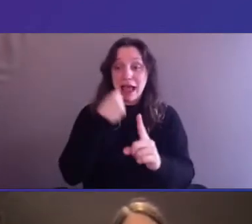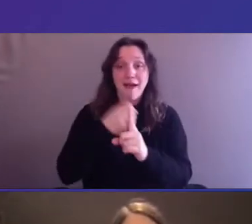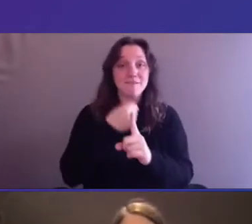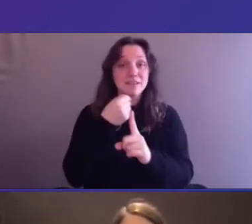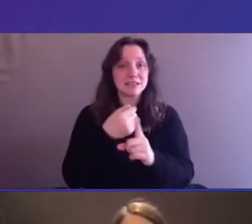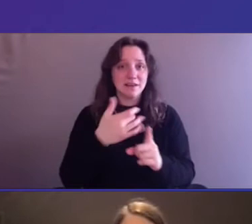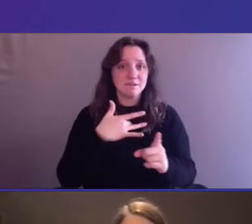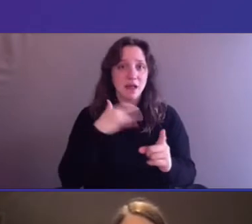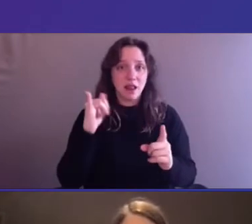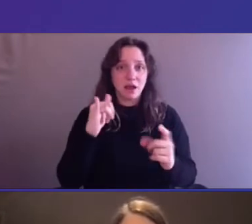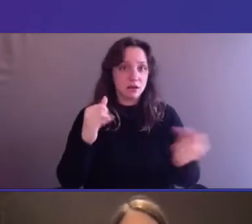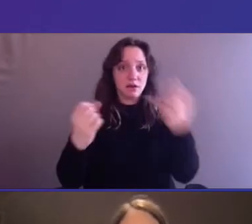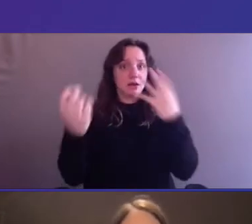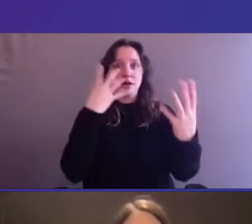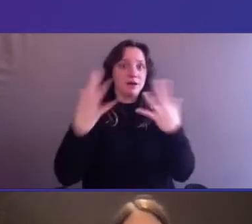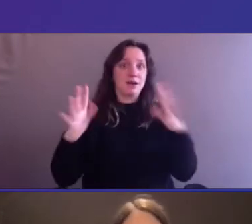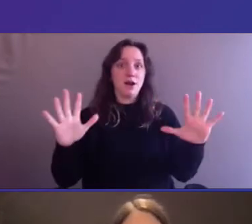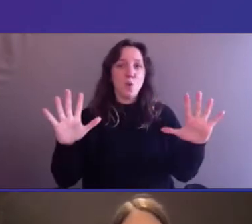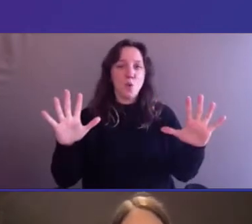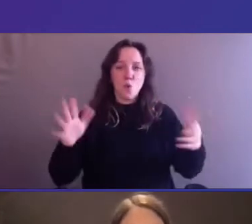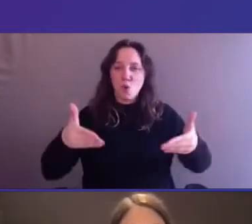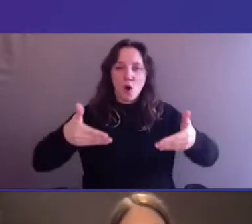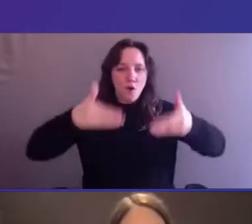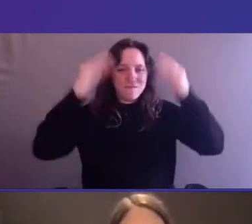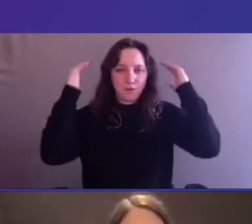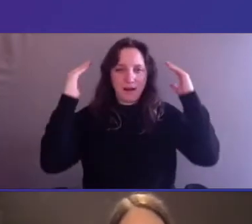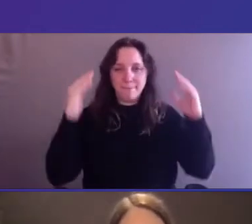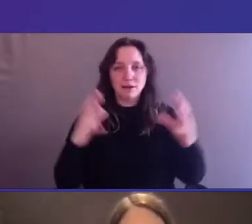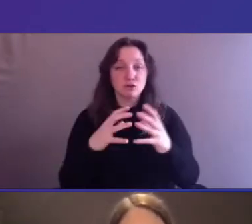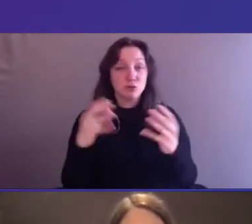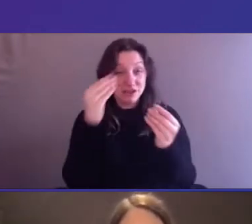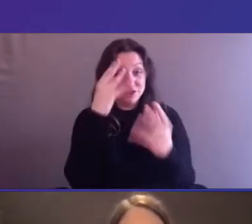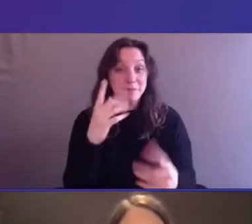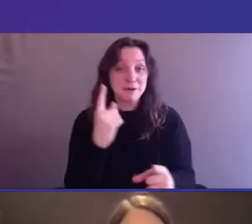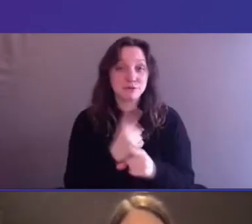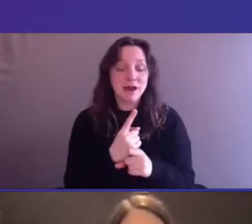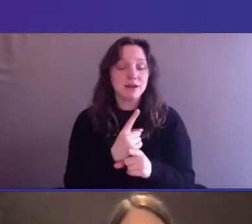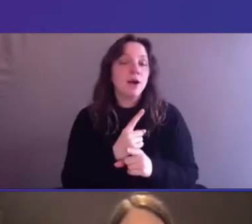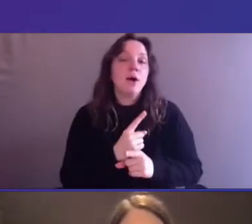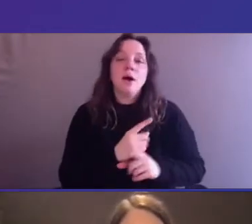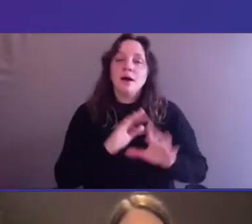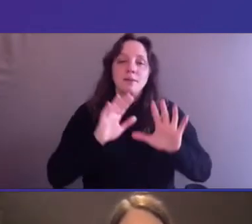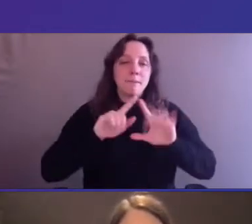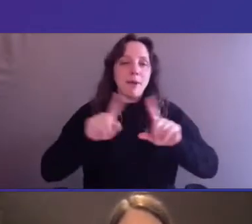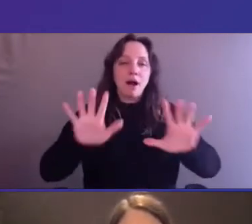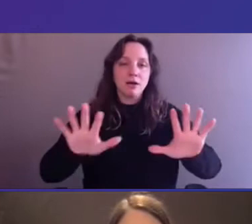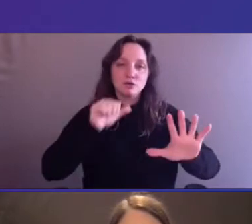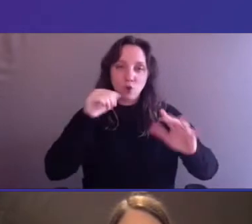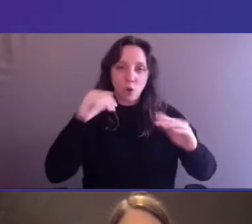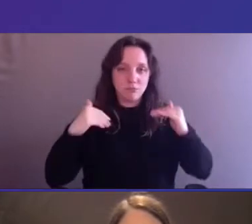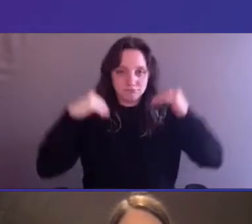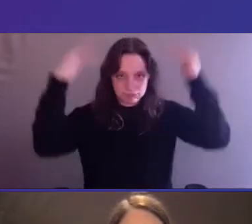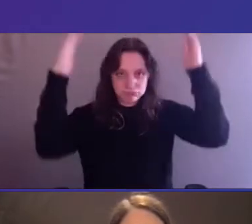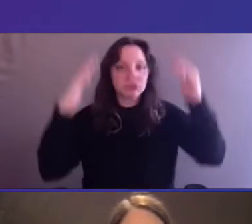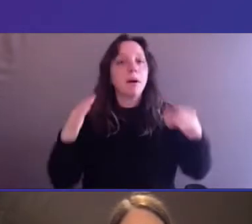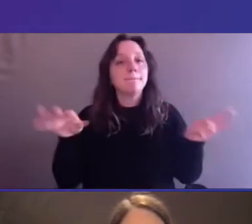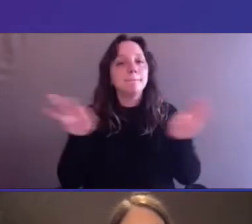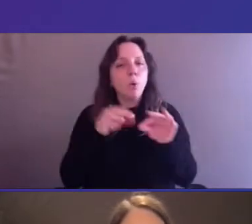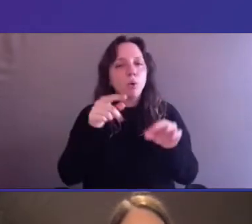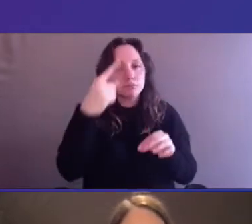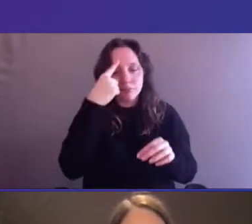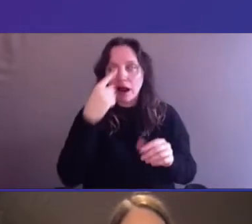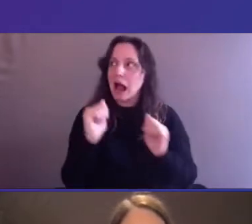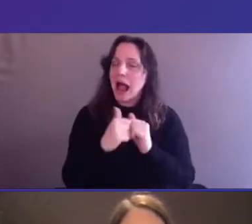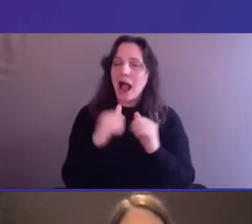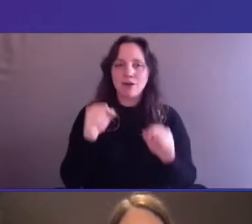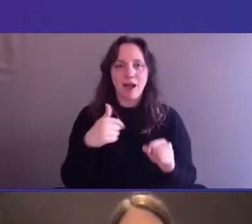information, and you don't need to do it all, right? The goal is to go, how can I get involved in some way in work that I'm